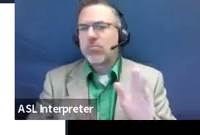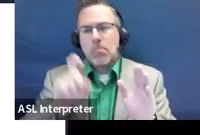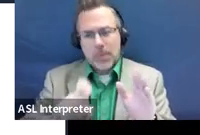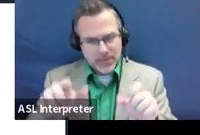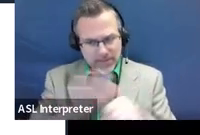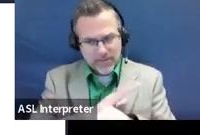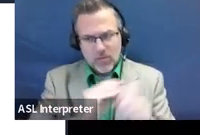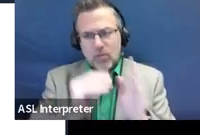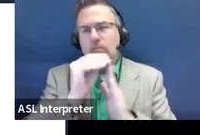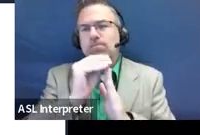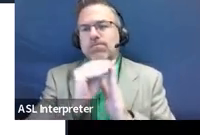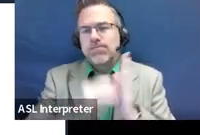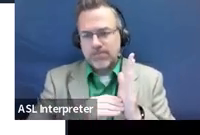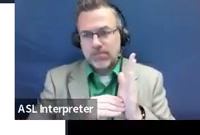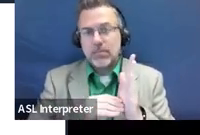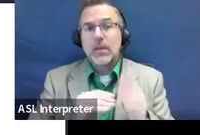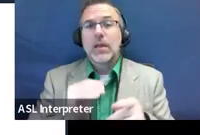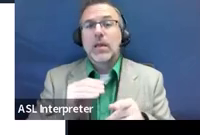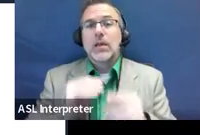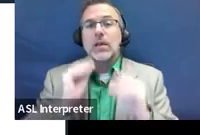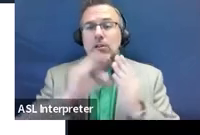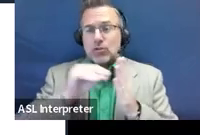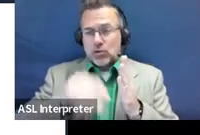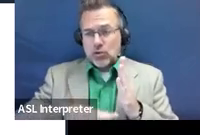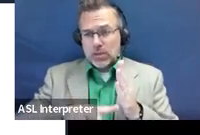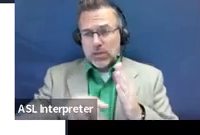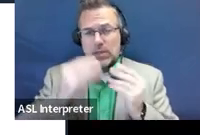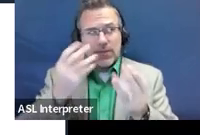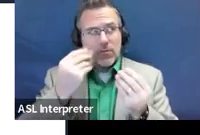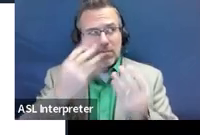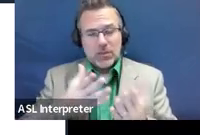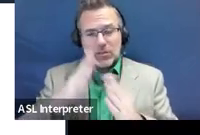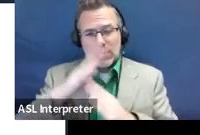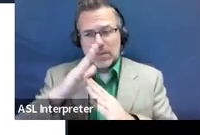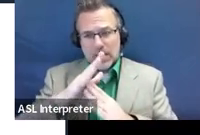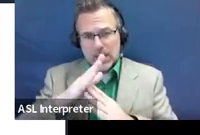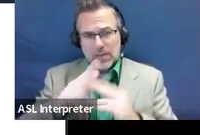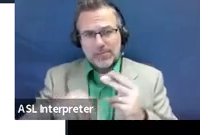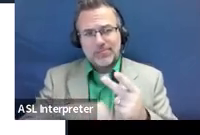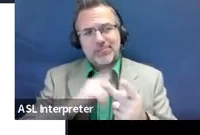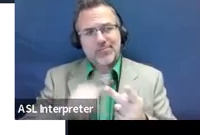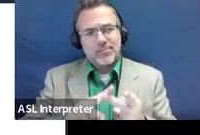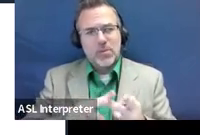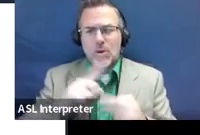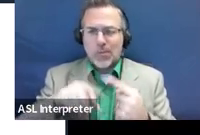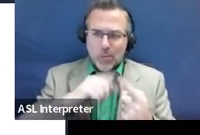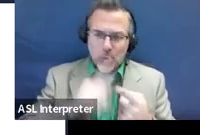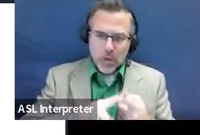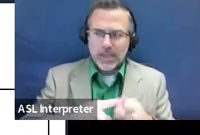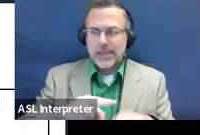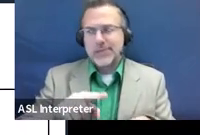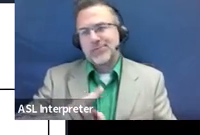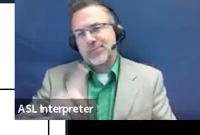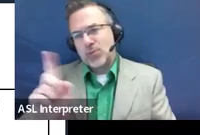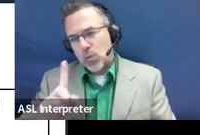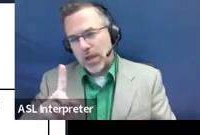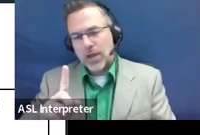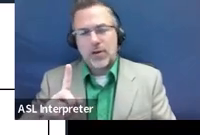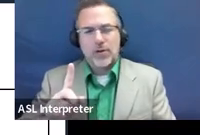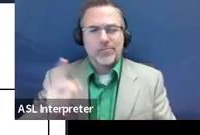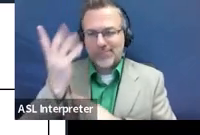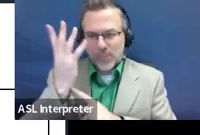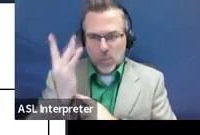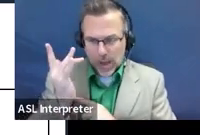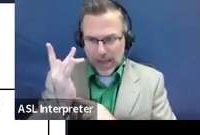at the top. And then, of course, when the meeting is scheduled, where, and the purpose.